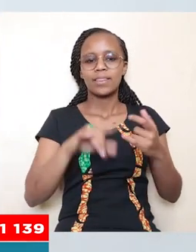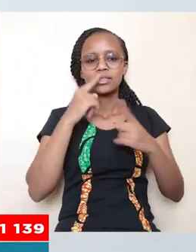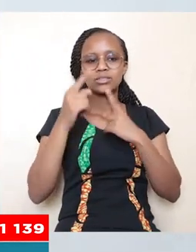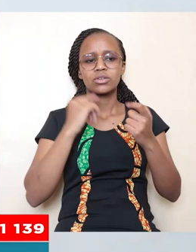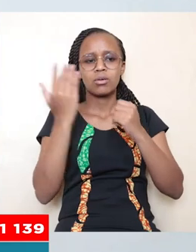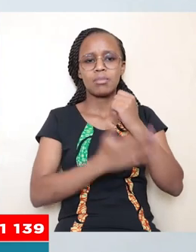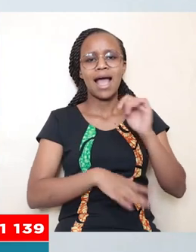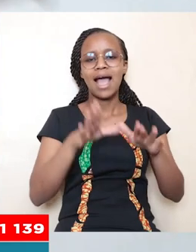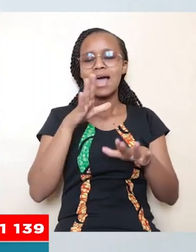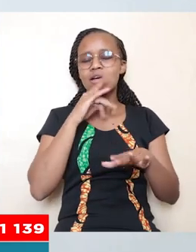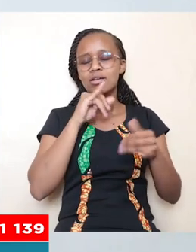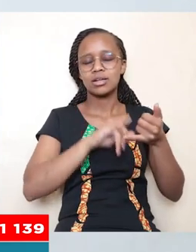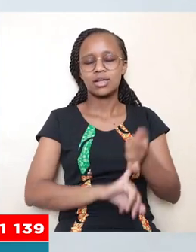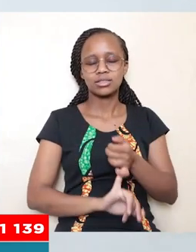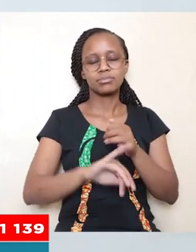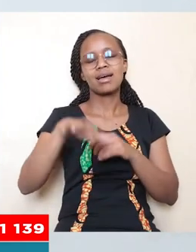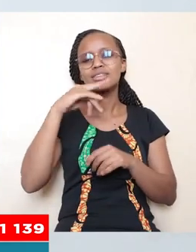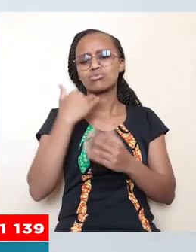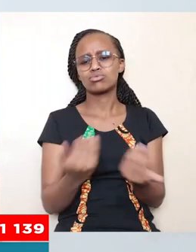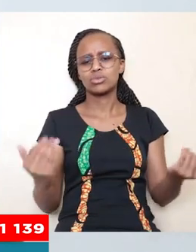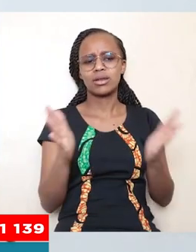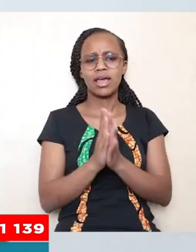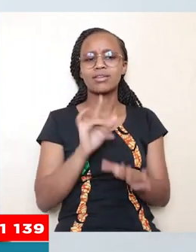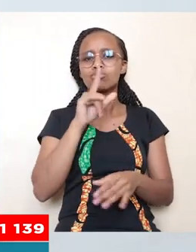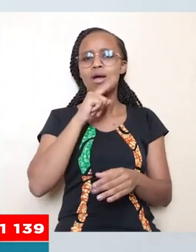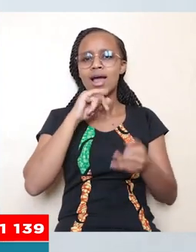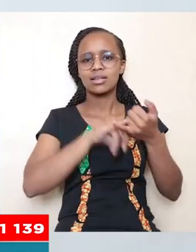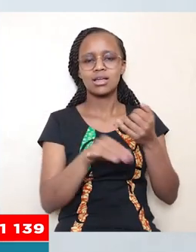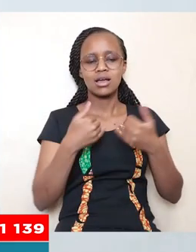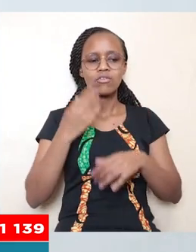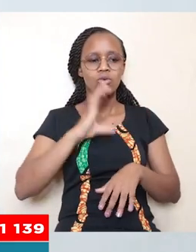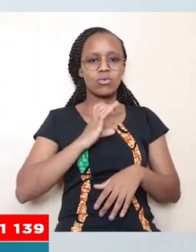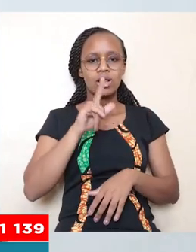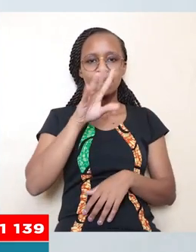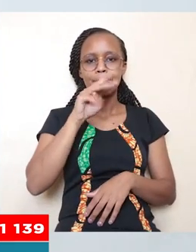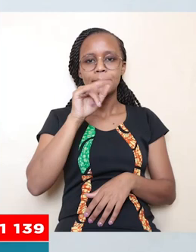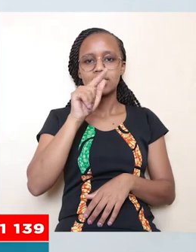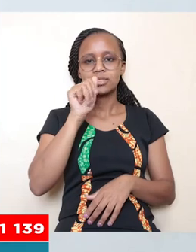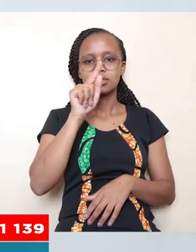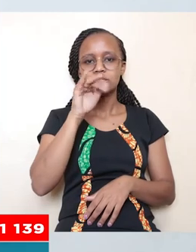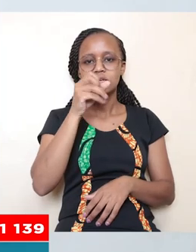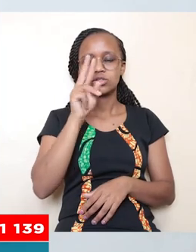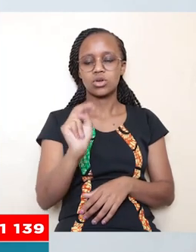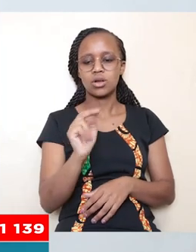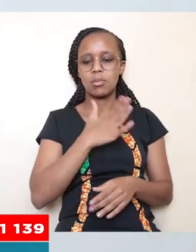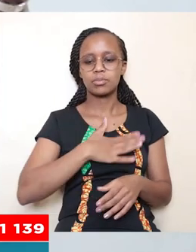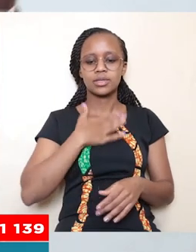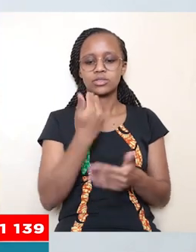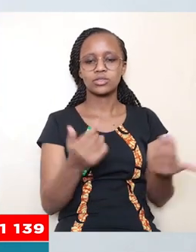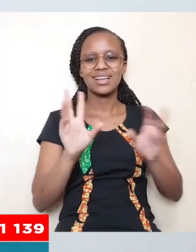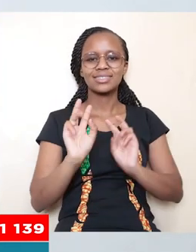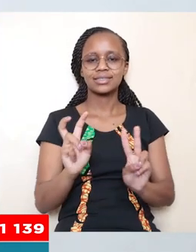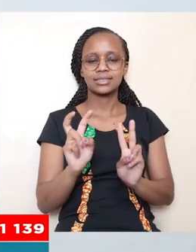speak ill of your husband to your children. Even if your husband has his own limitations, please let your children